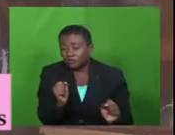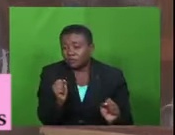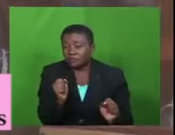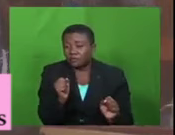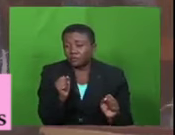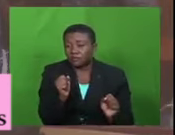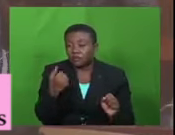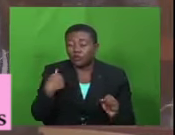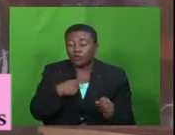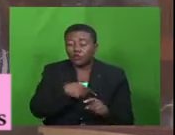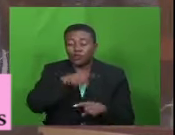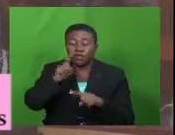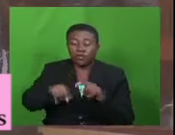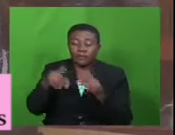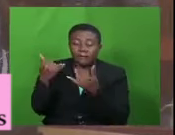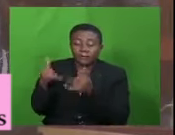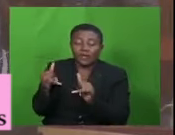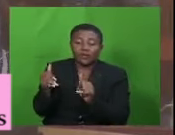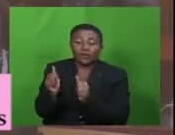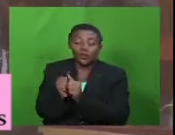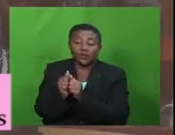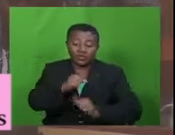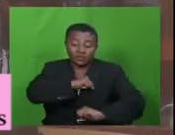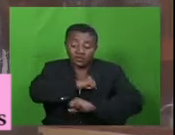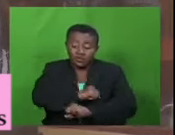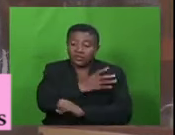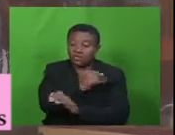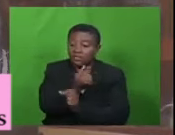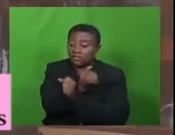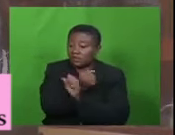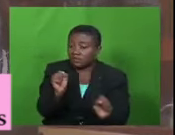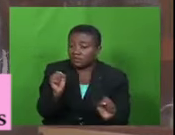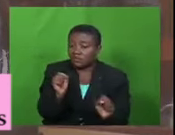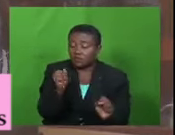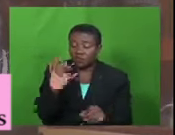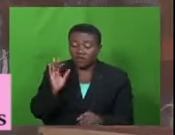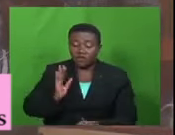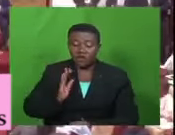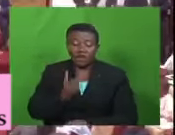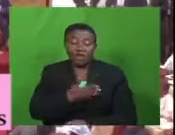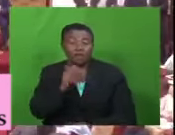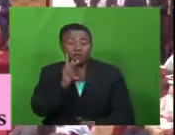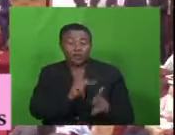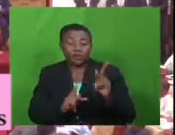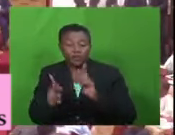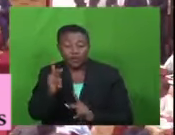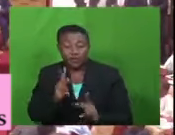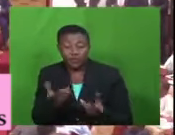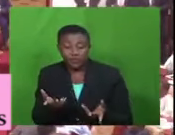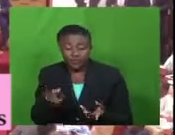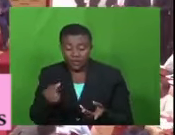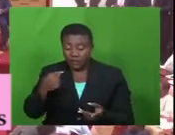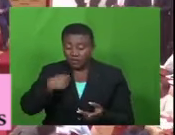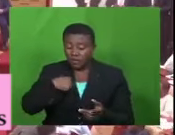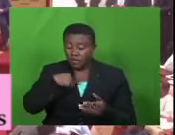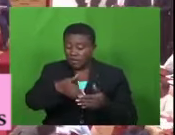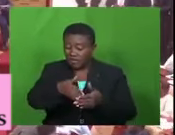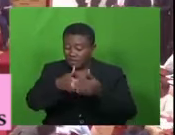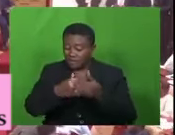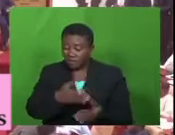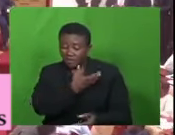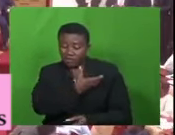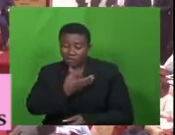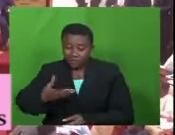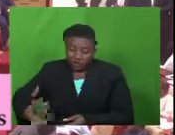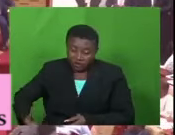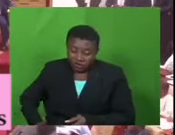safety and security of our nation. And my first responsibility as your Commander-in-Chief is